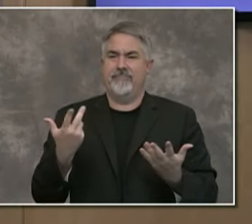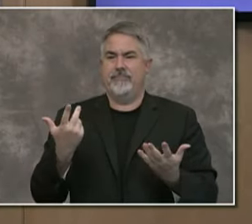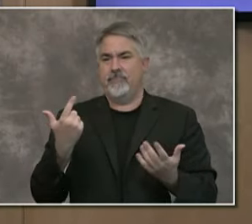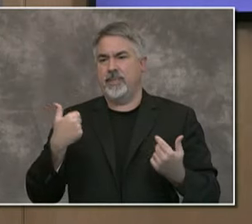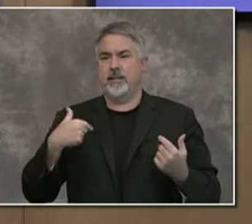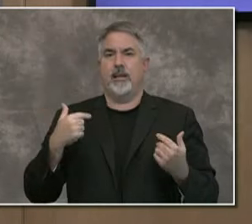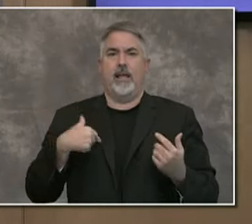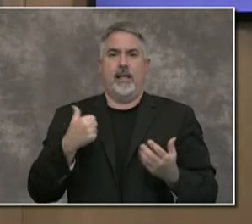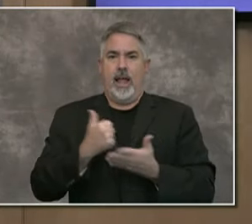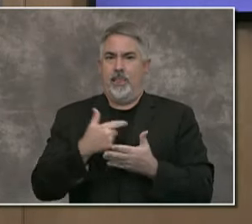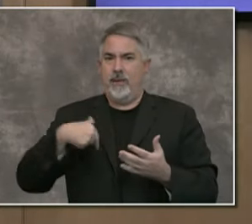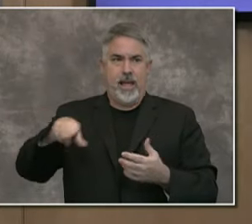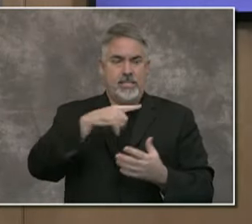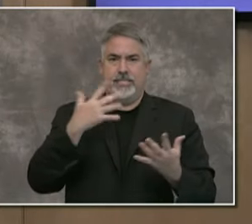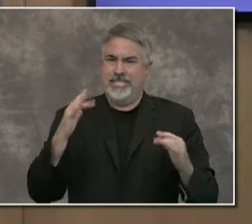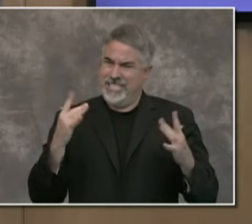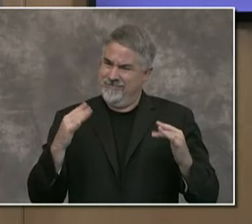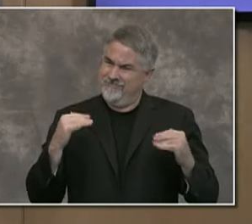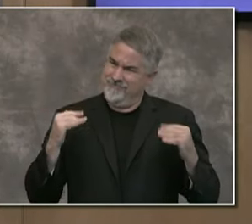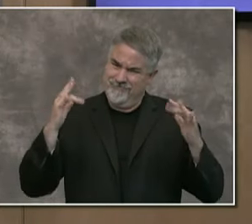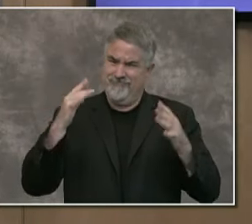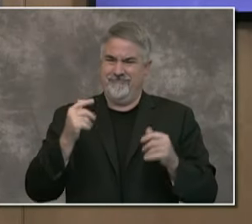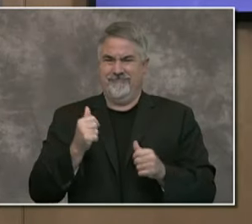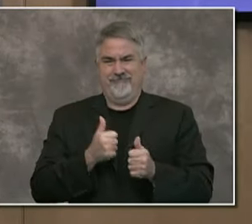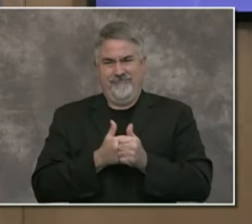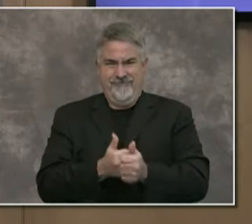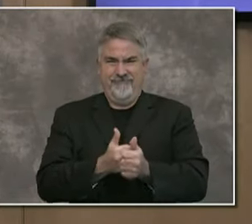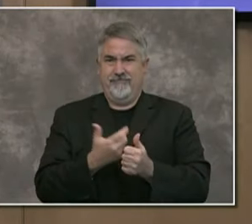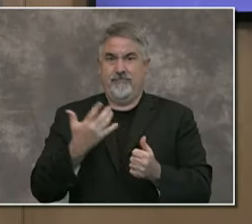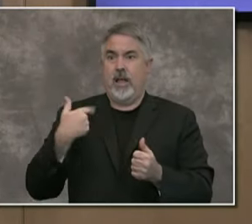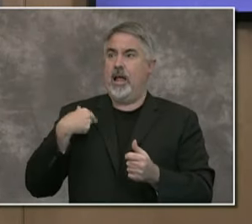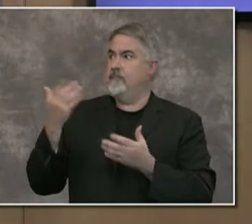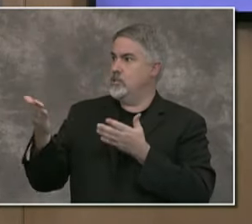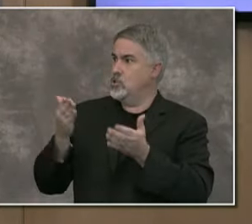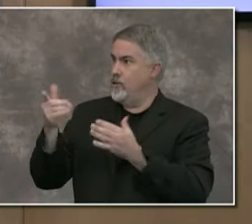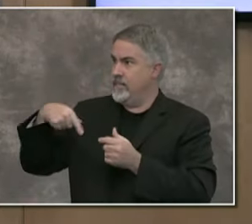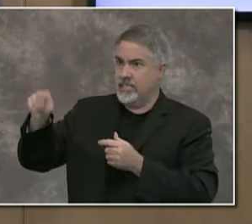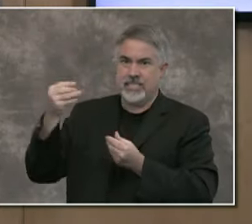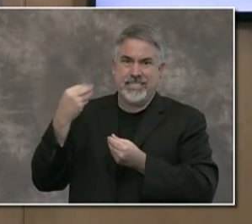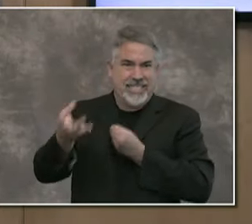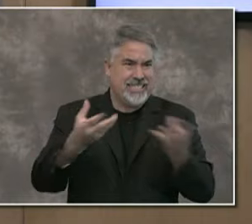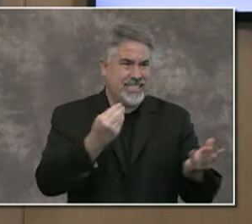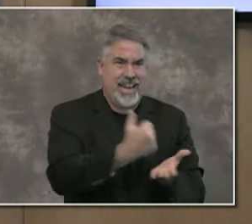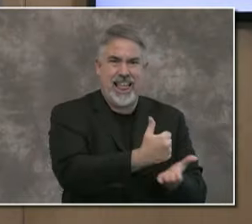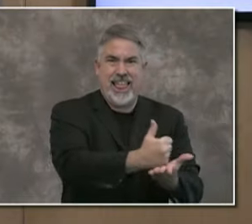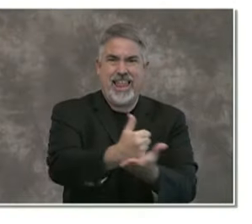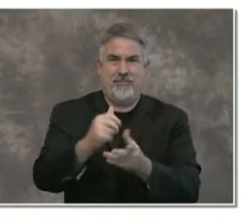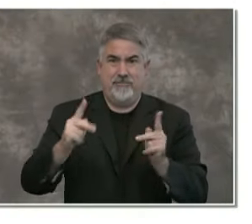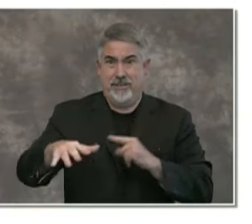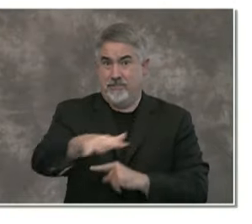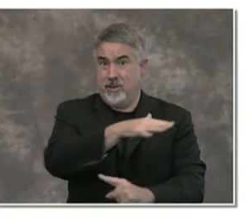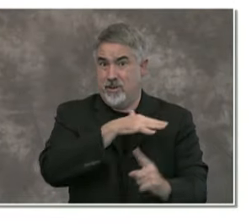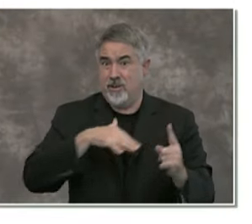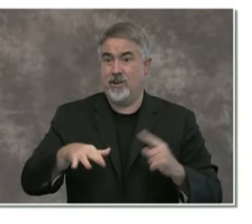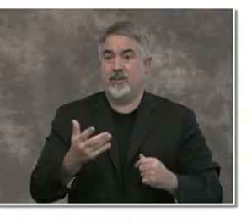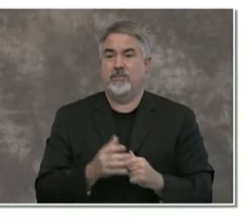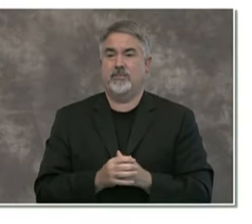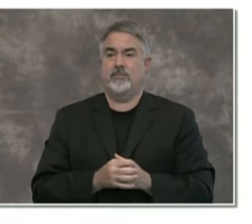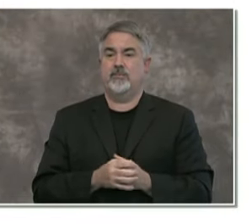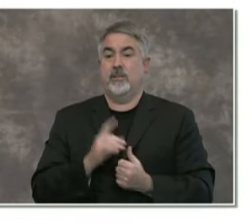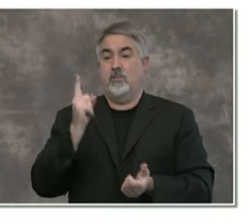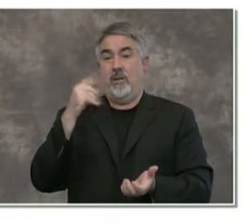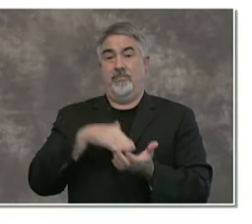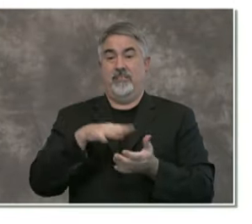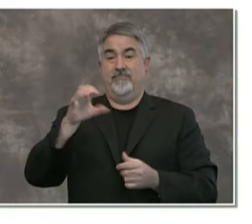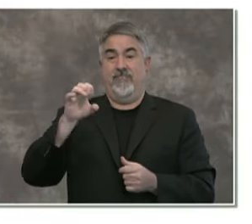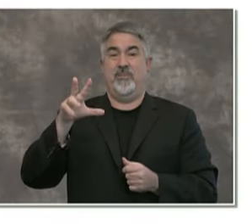only 50 new positive cases, and today we are reporting an increase of 76 for a total of 1,530. And